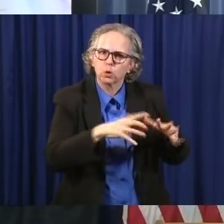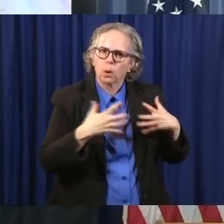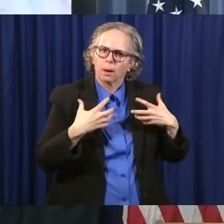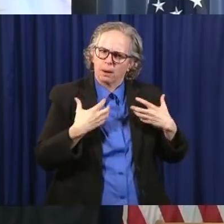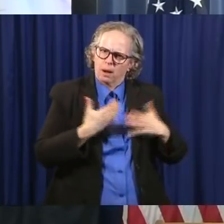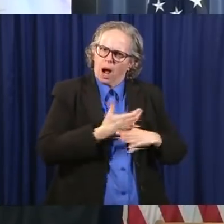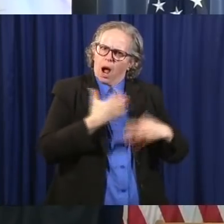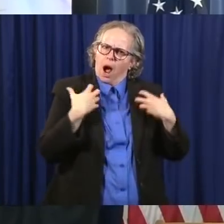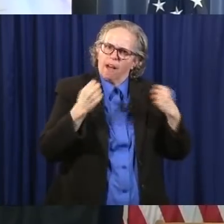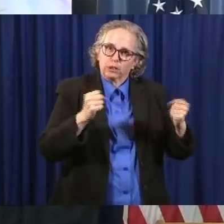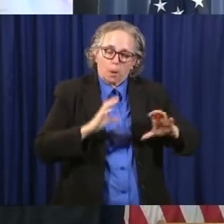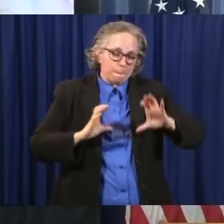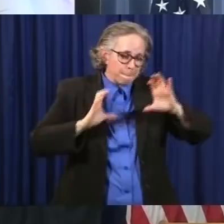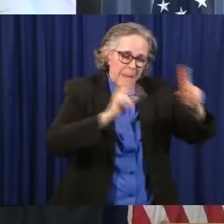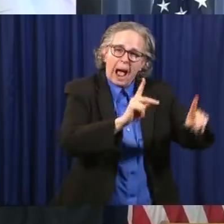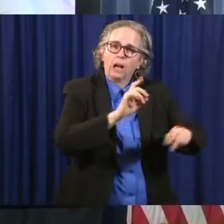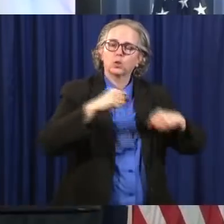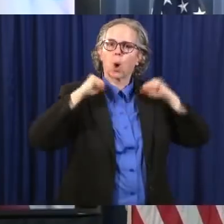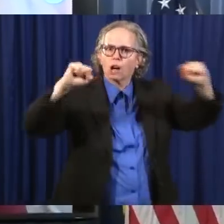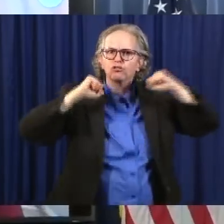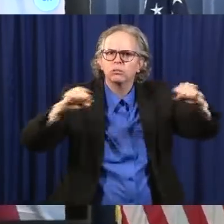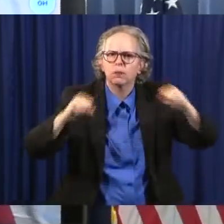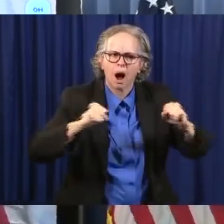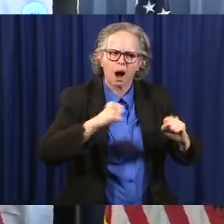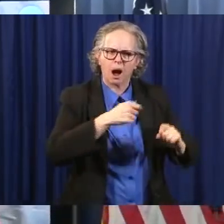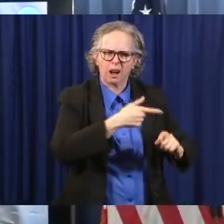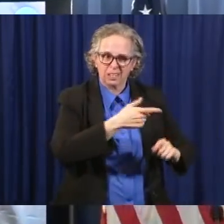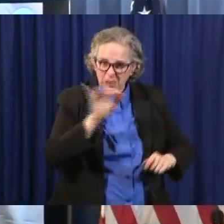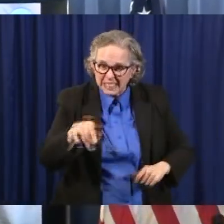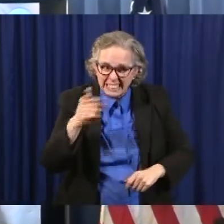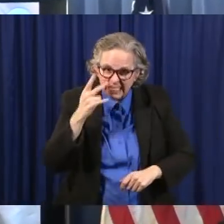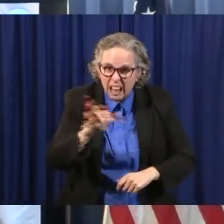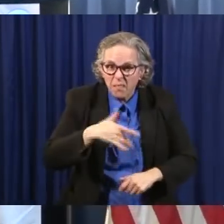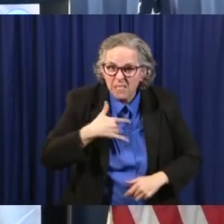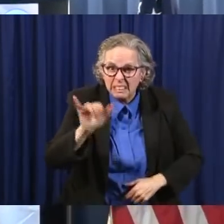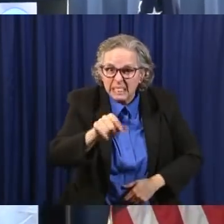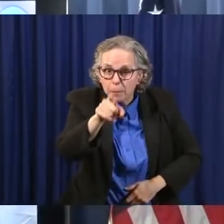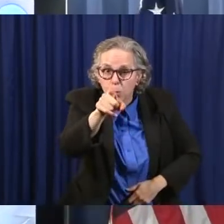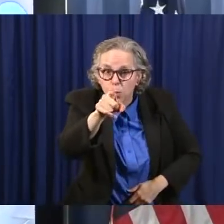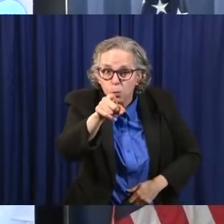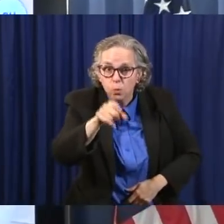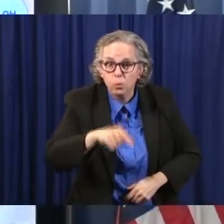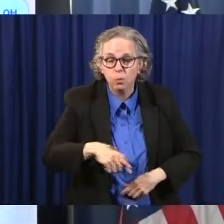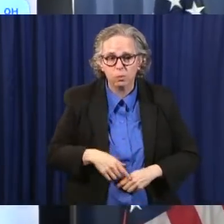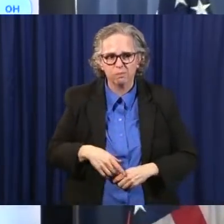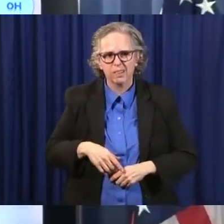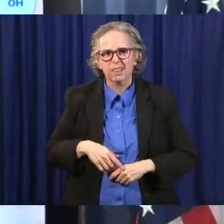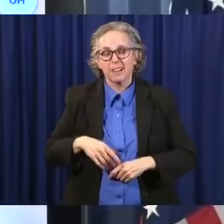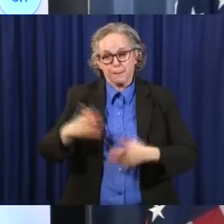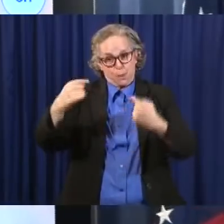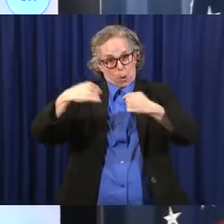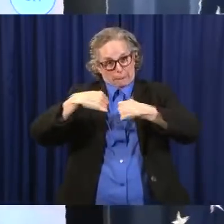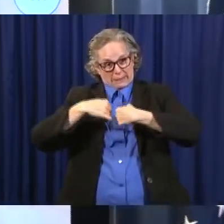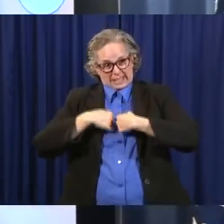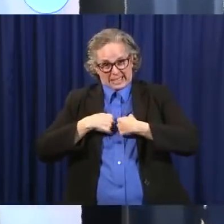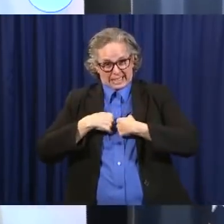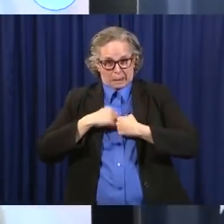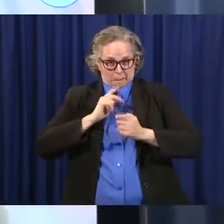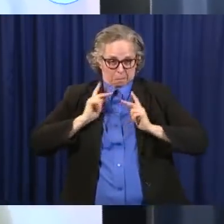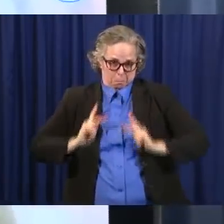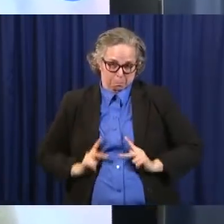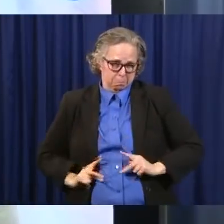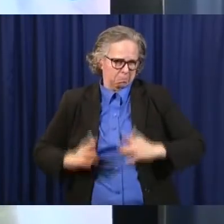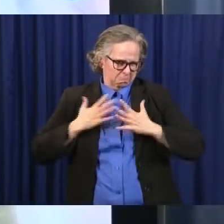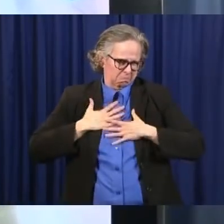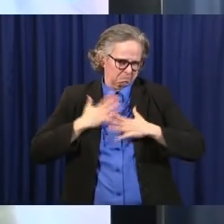you're feeling, and did you see in other patients? For me personally, when I got